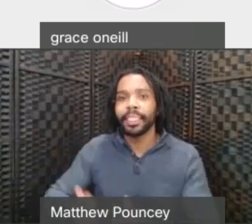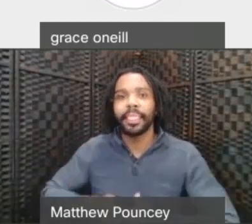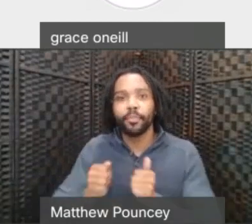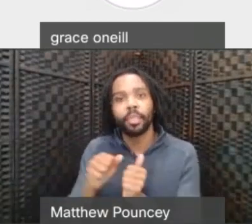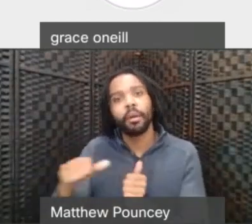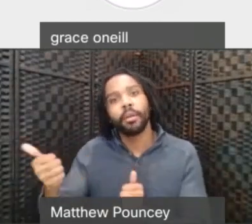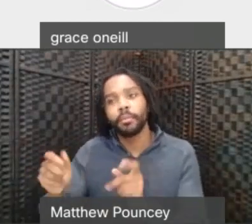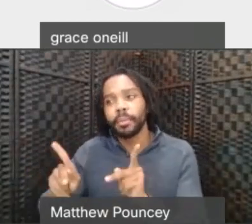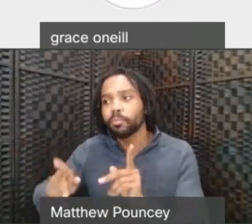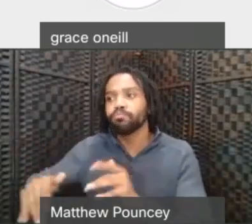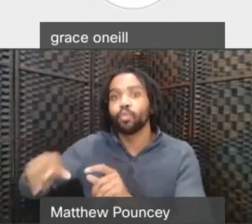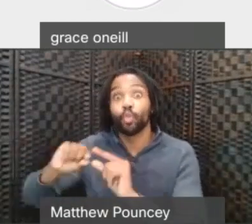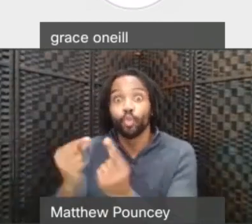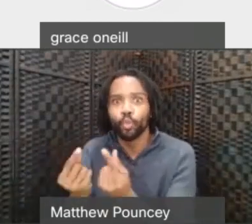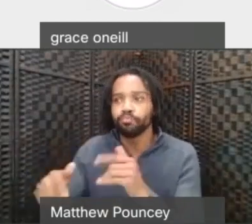DDA.